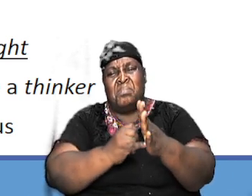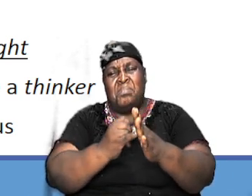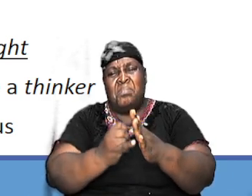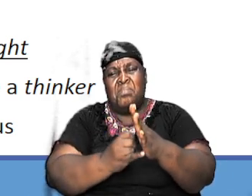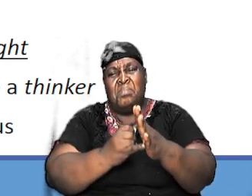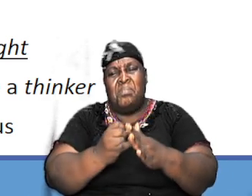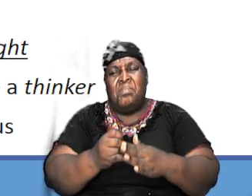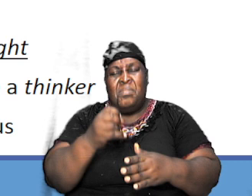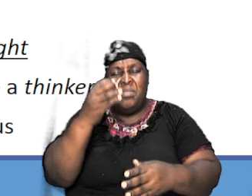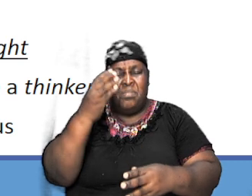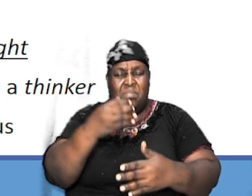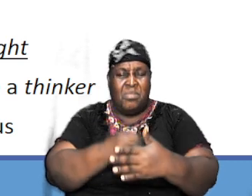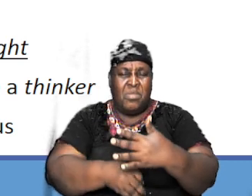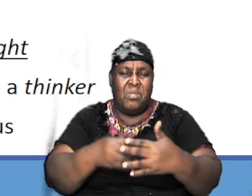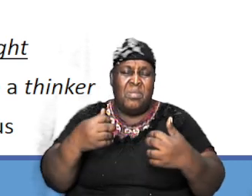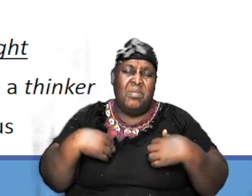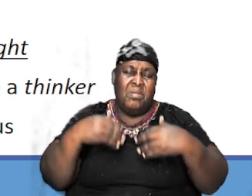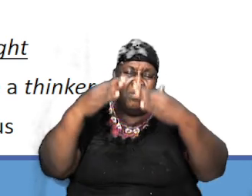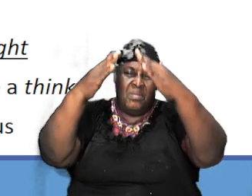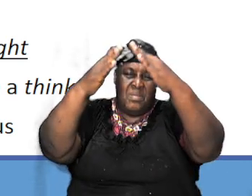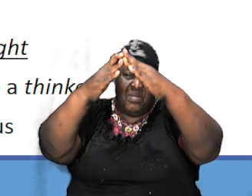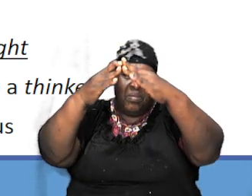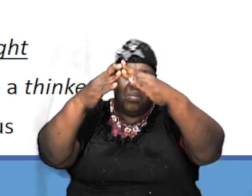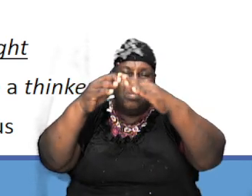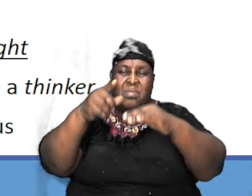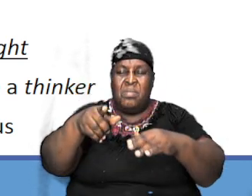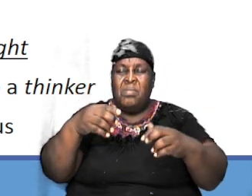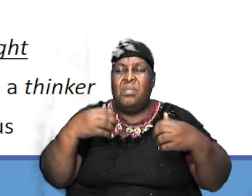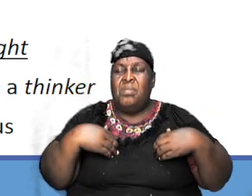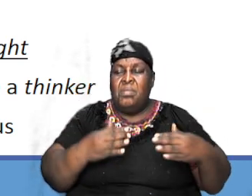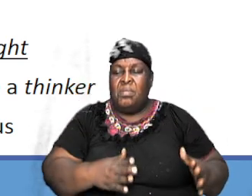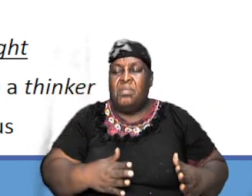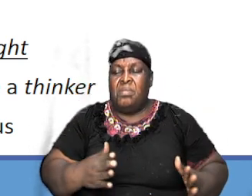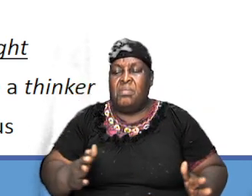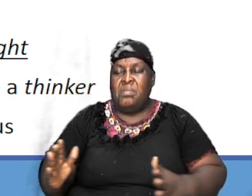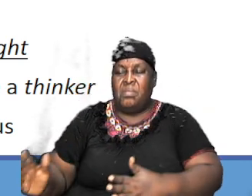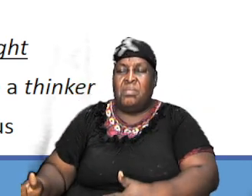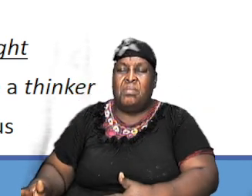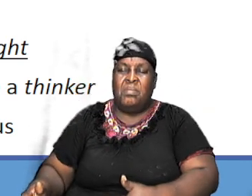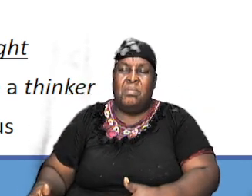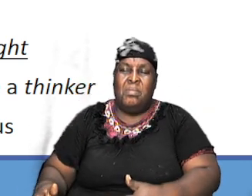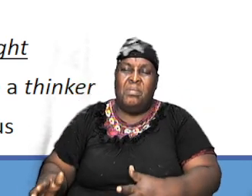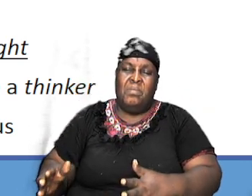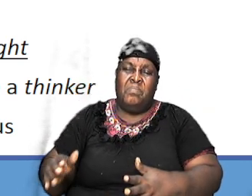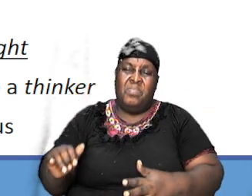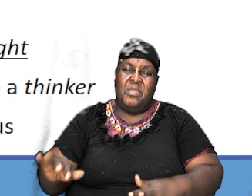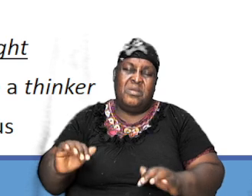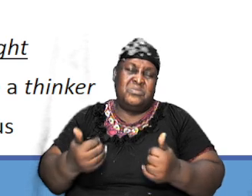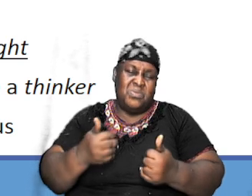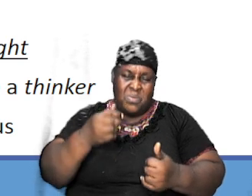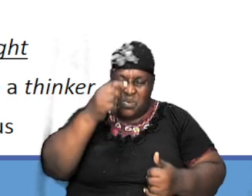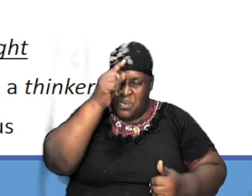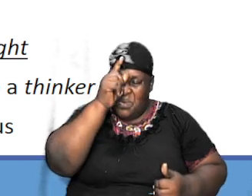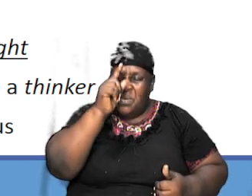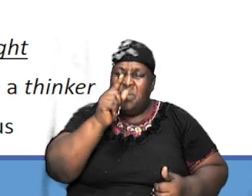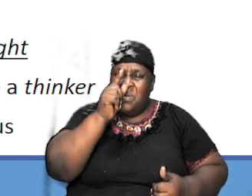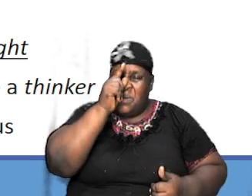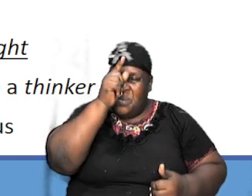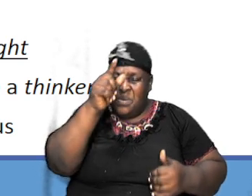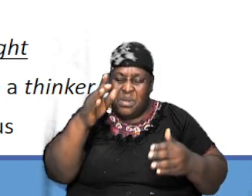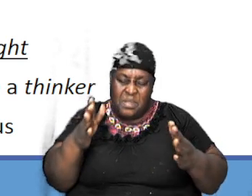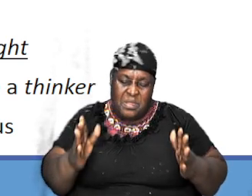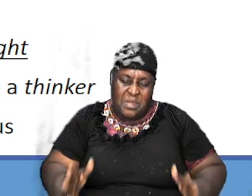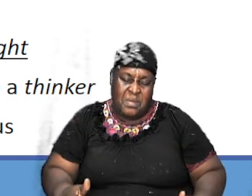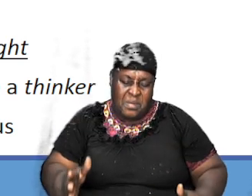before you have a house, you have a plan for the house. So that is how the Greek thinks. But it is believed